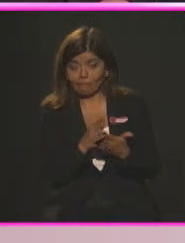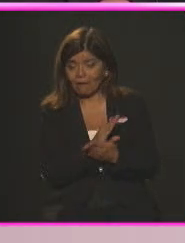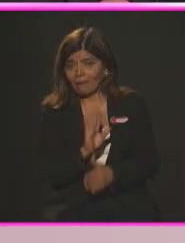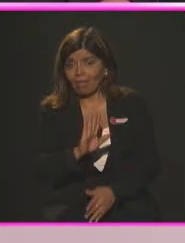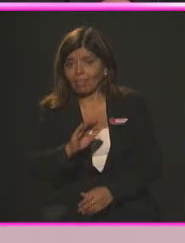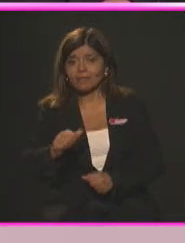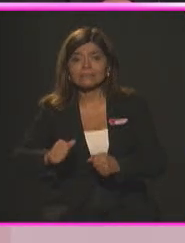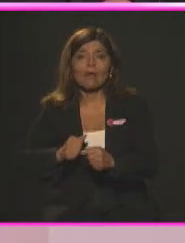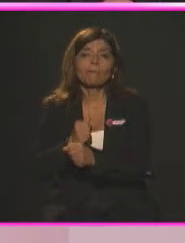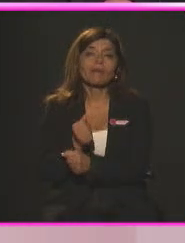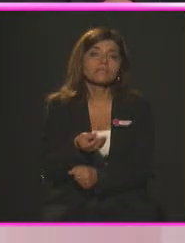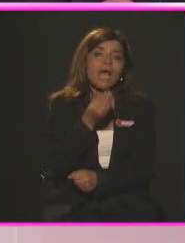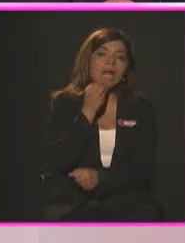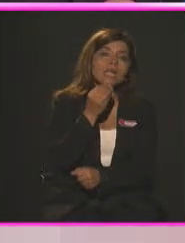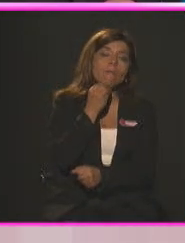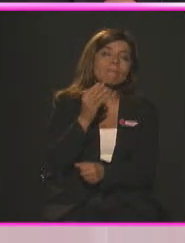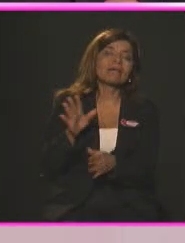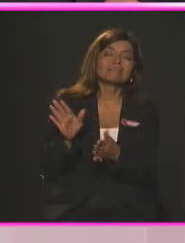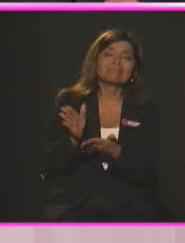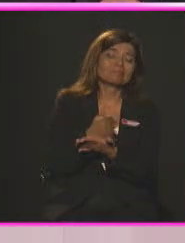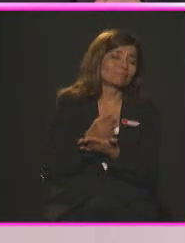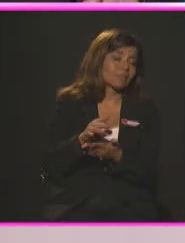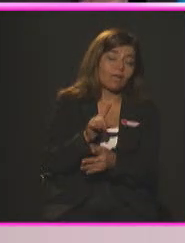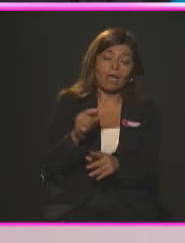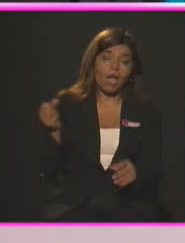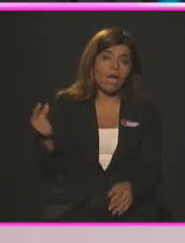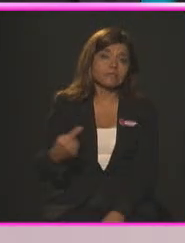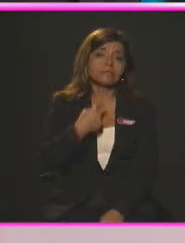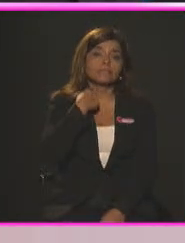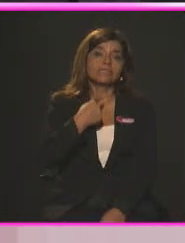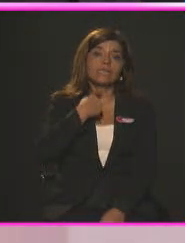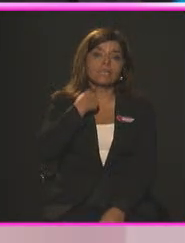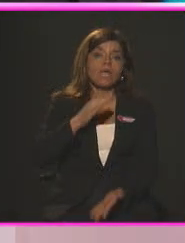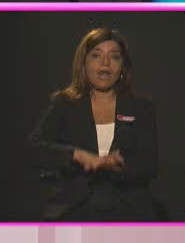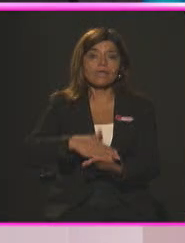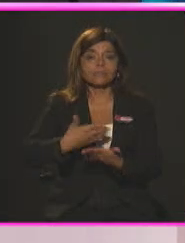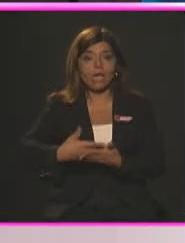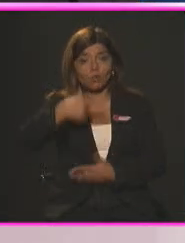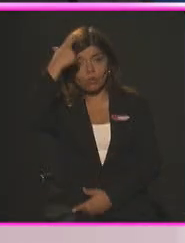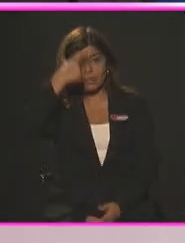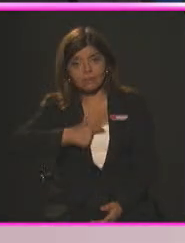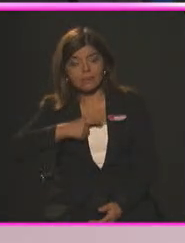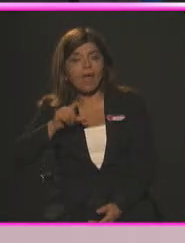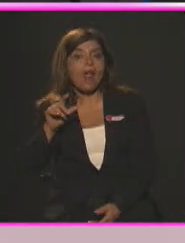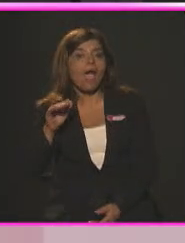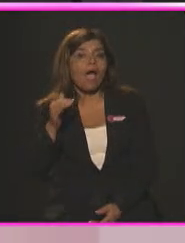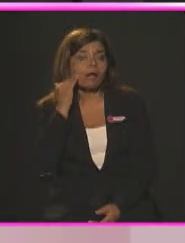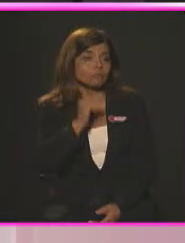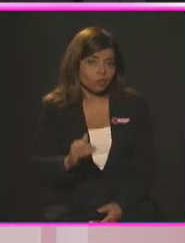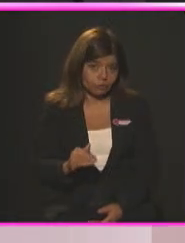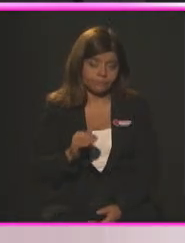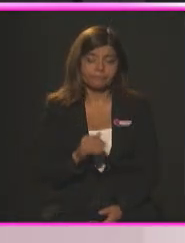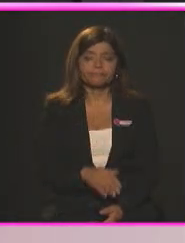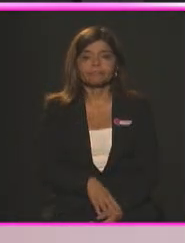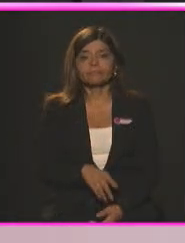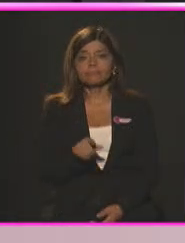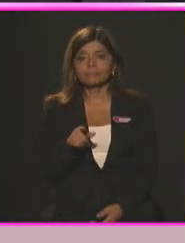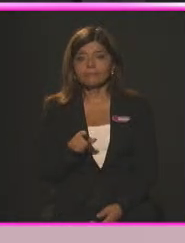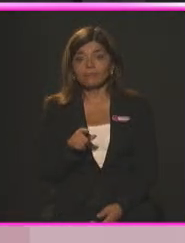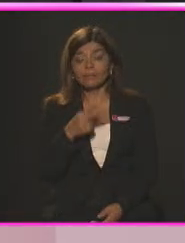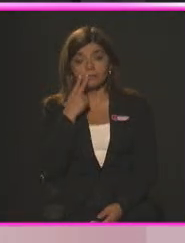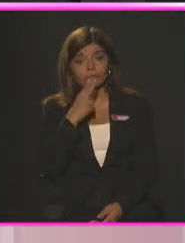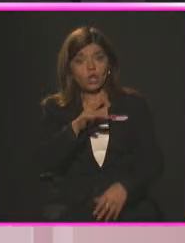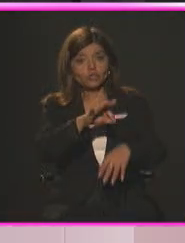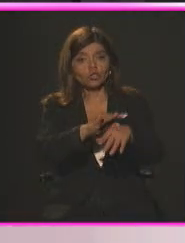impacts on your health. And unlike Chile, where Senator Garrity introduced this wonderful labeling law, there is no law like that